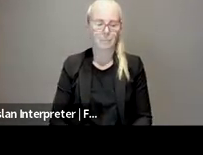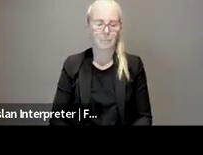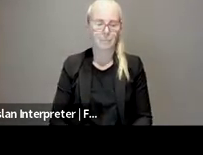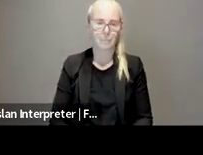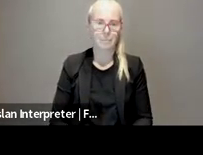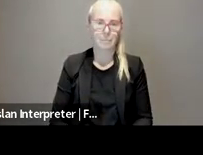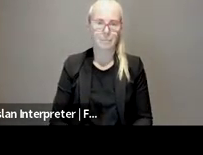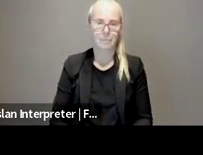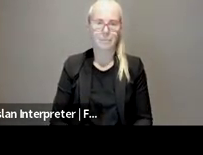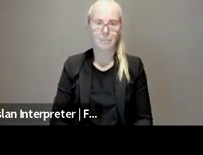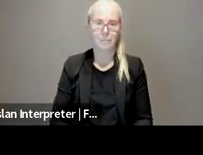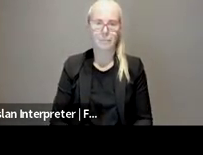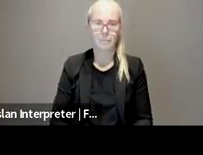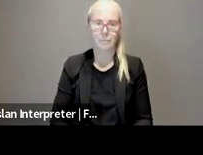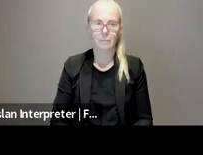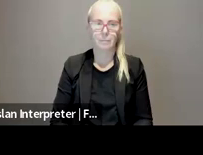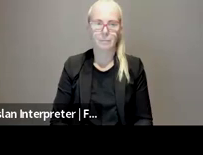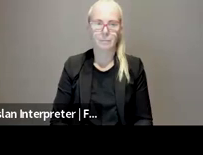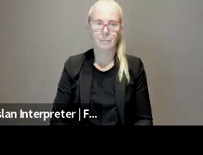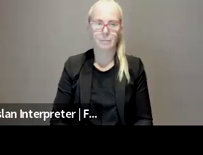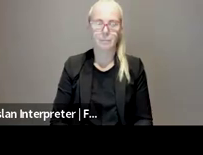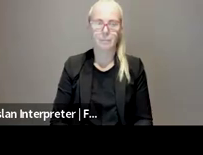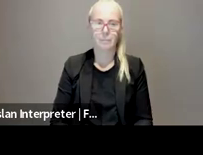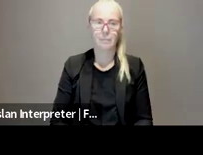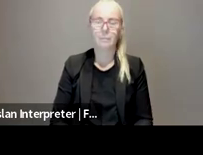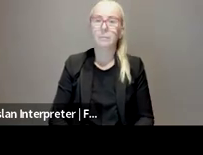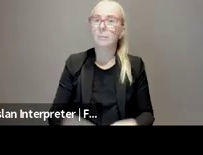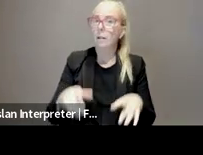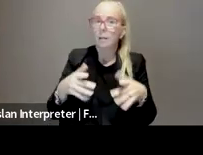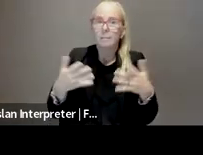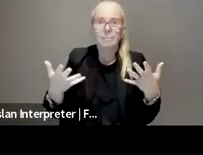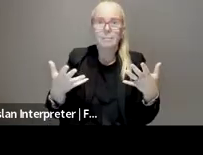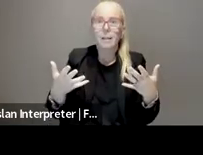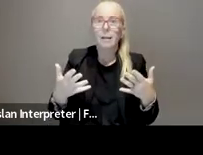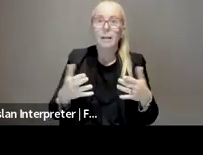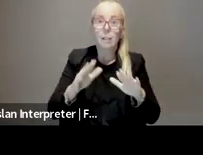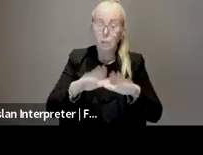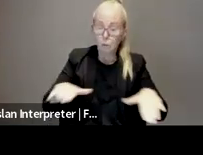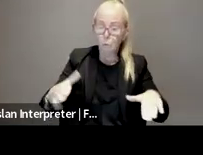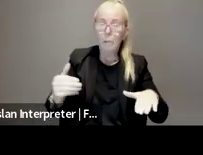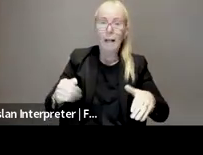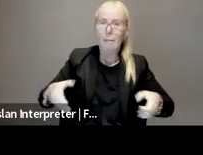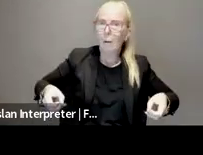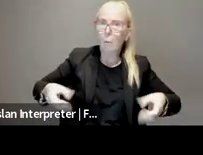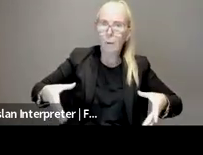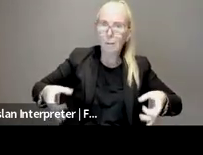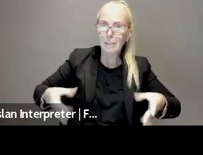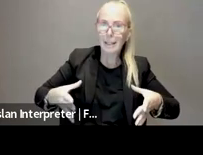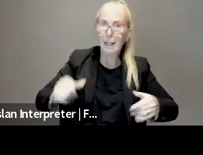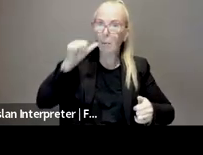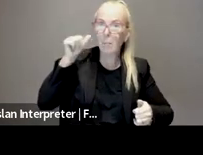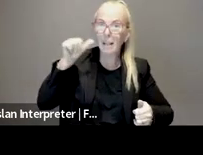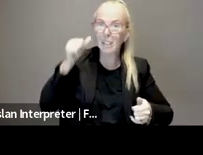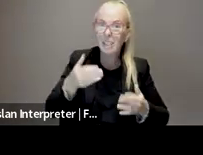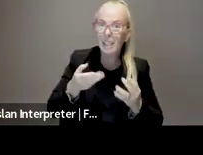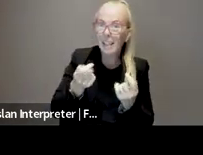Like many other families with a child with a wheelchair, a trip to the beach is not for a family activity. I would stay in the park at the top, and my wife